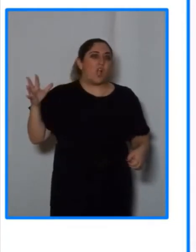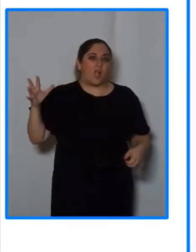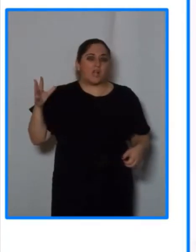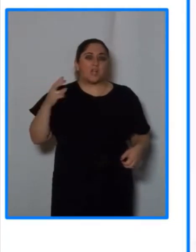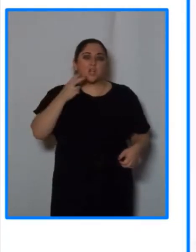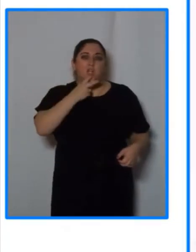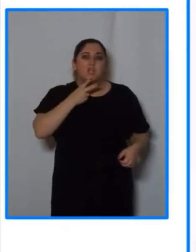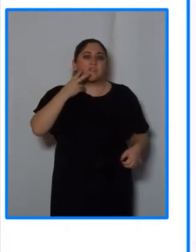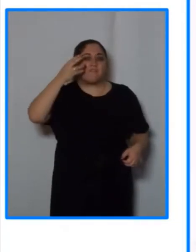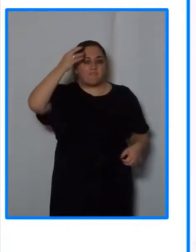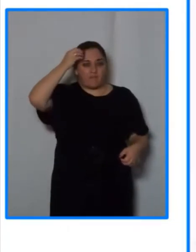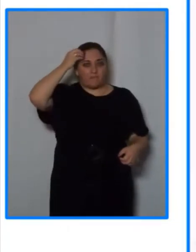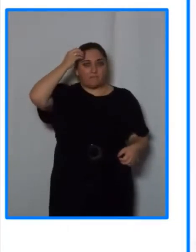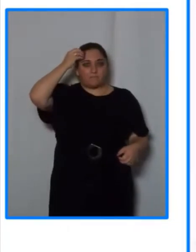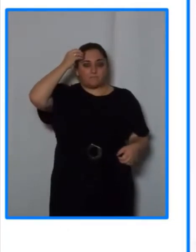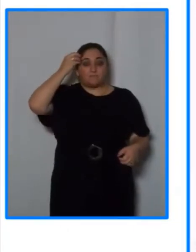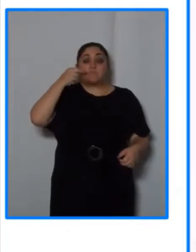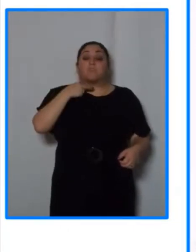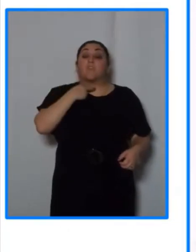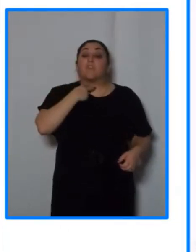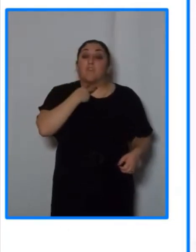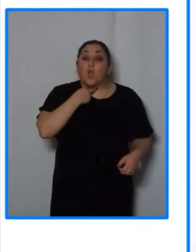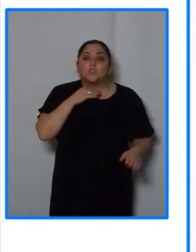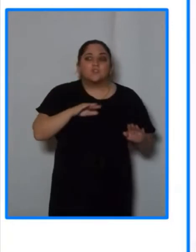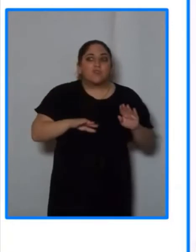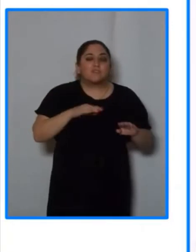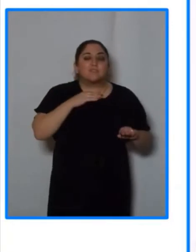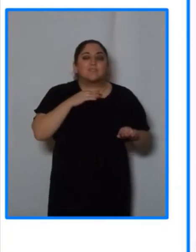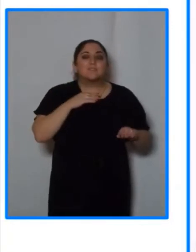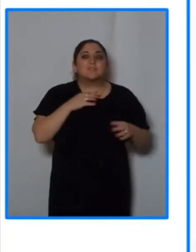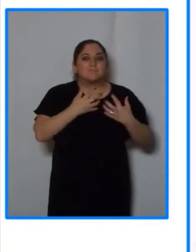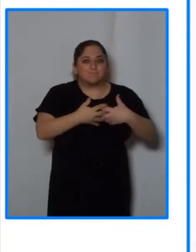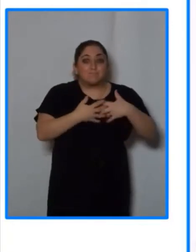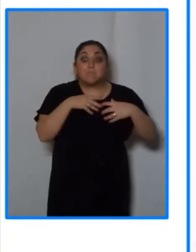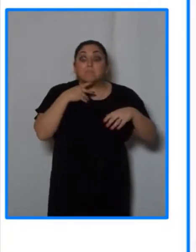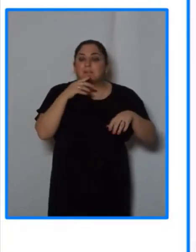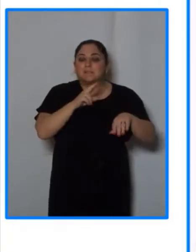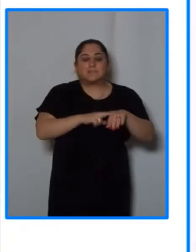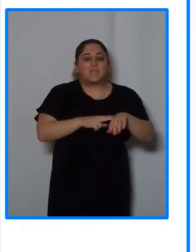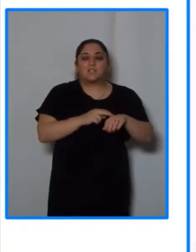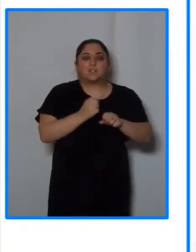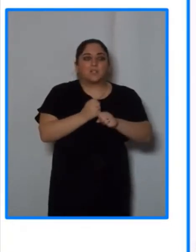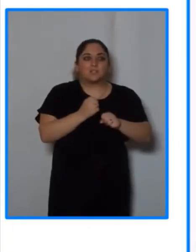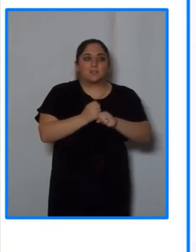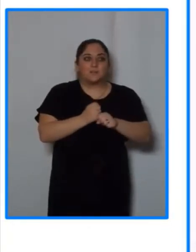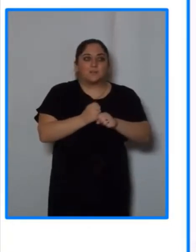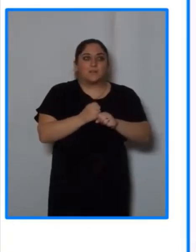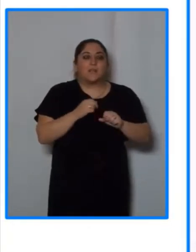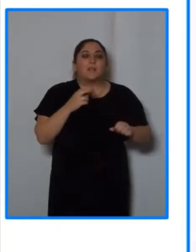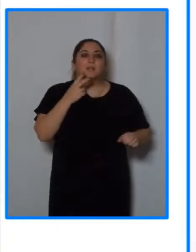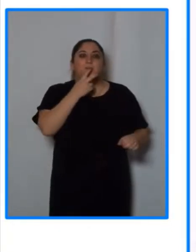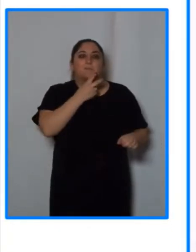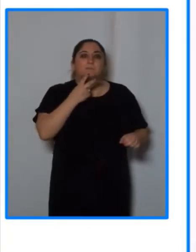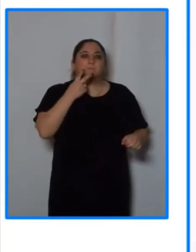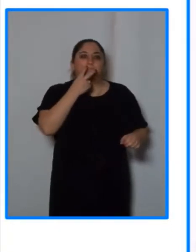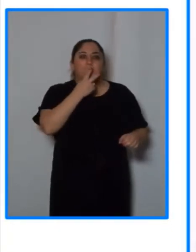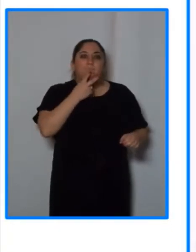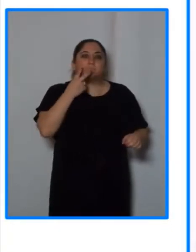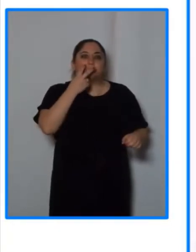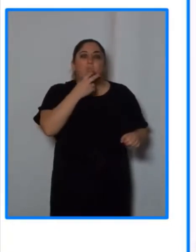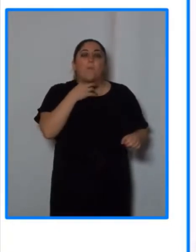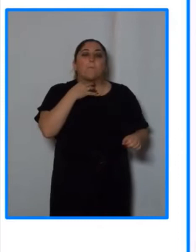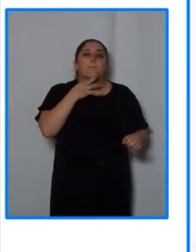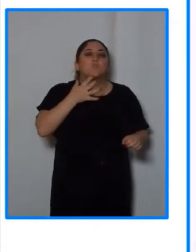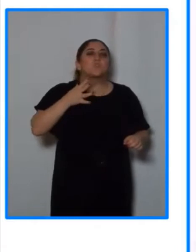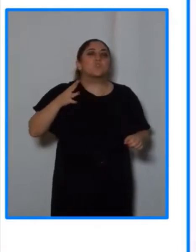recognizable by others or by voice recognition software. For example, the loudness or clarity of somebody's voice might